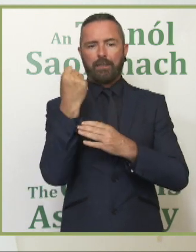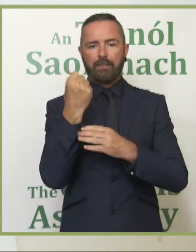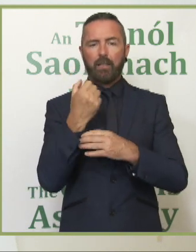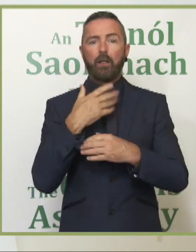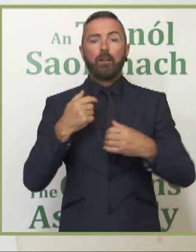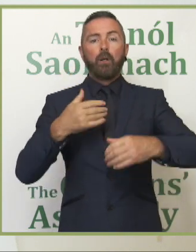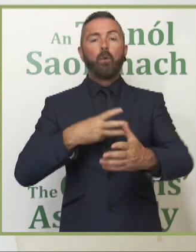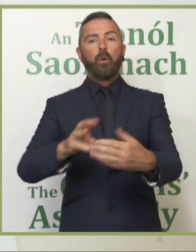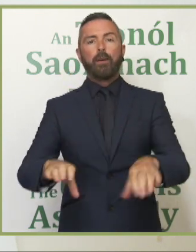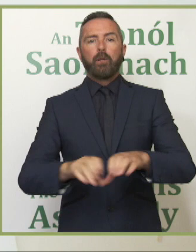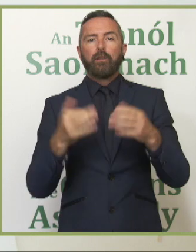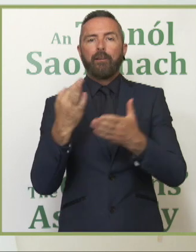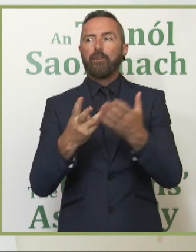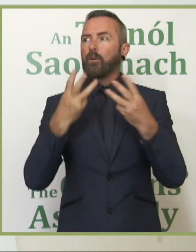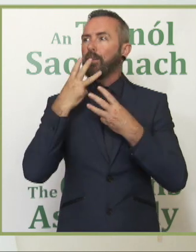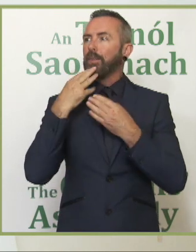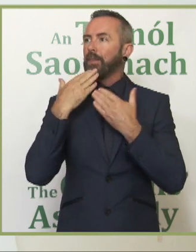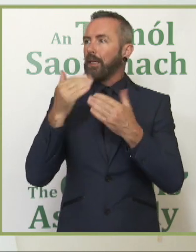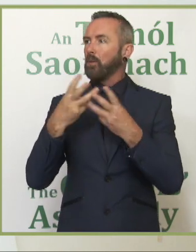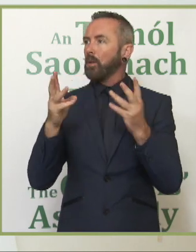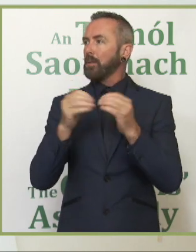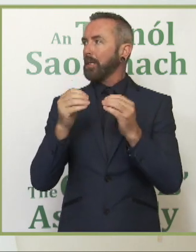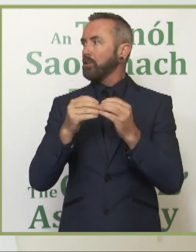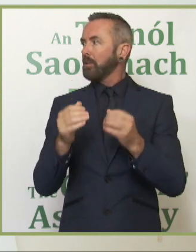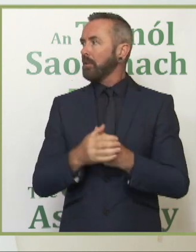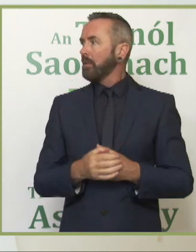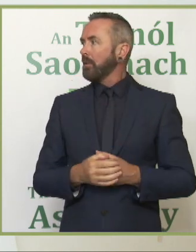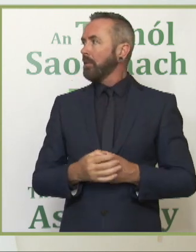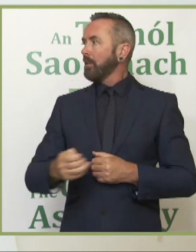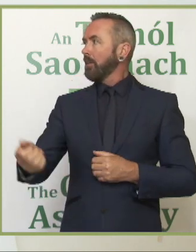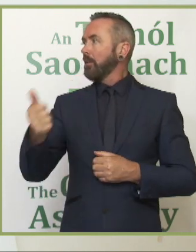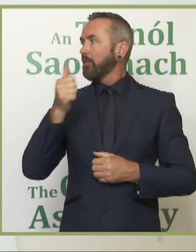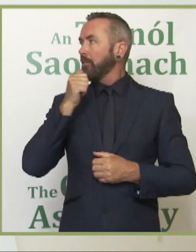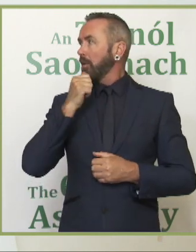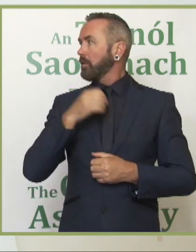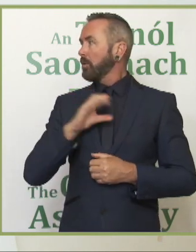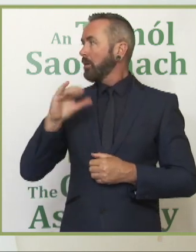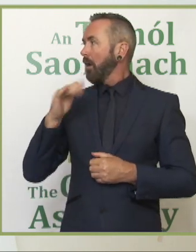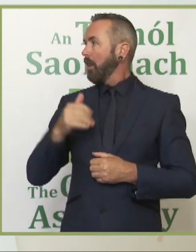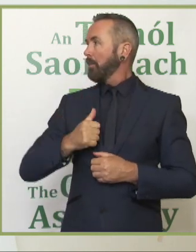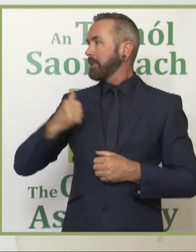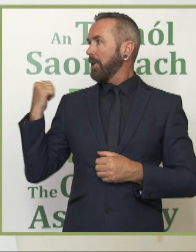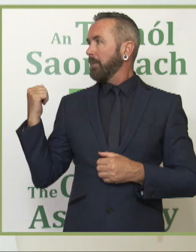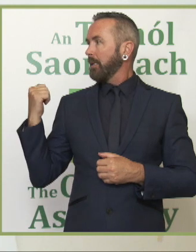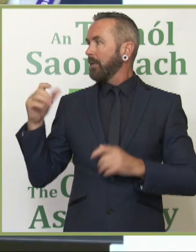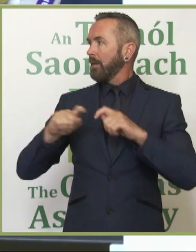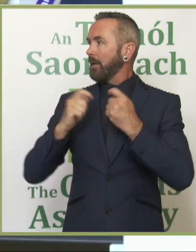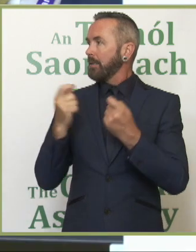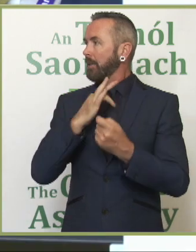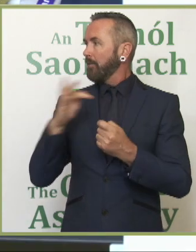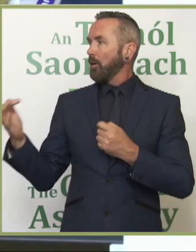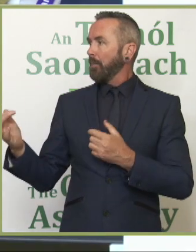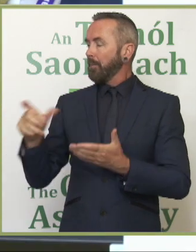few thanks that I do want to say and mention. Firstly, to Col, who's beside me, and his team, all of the team from the